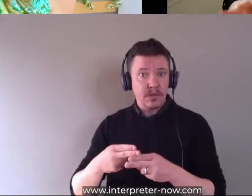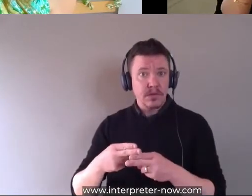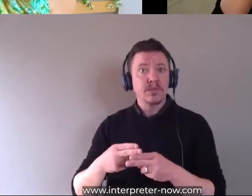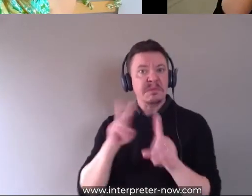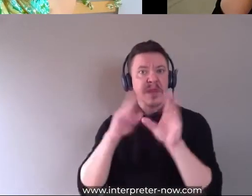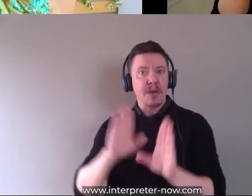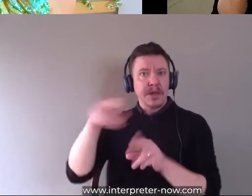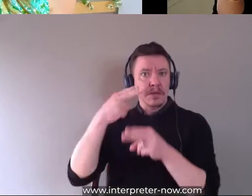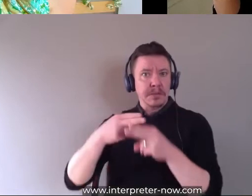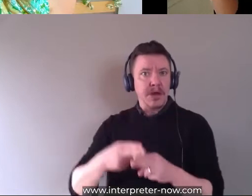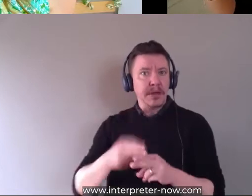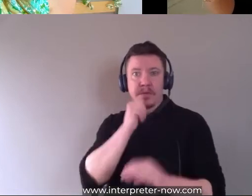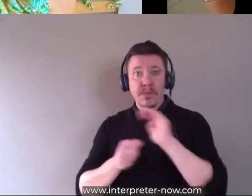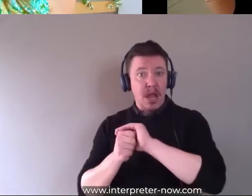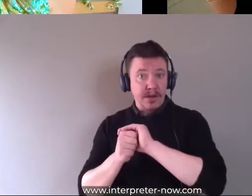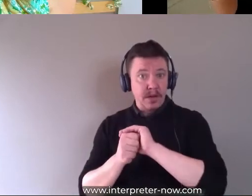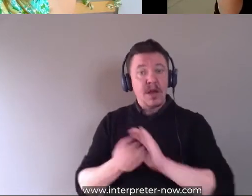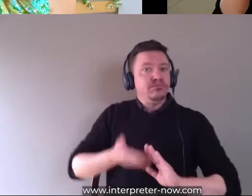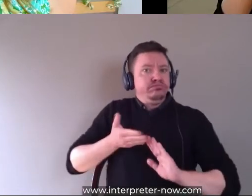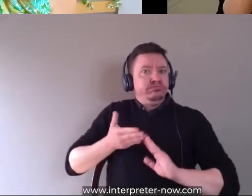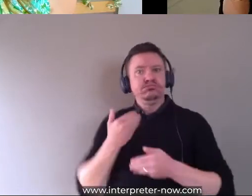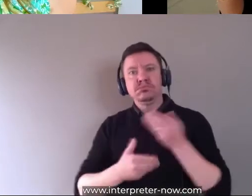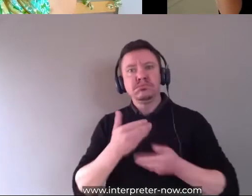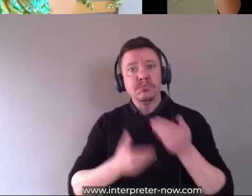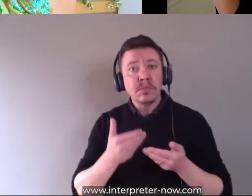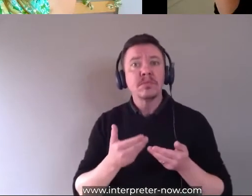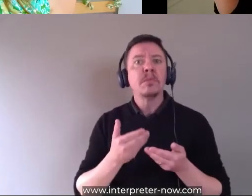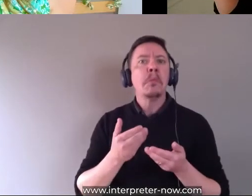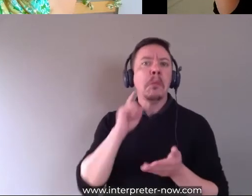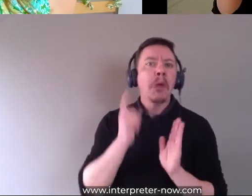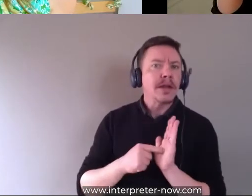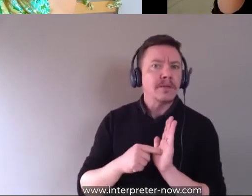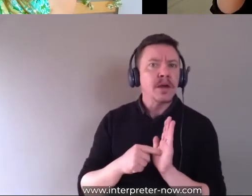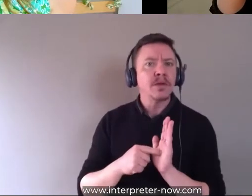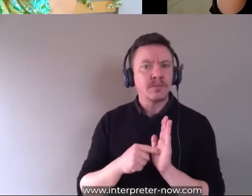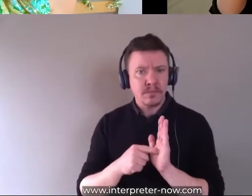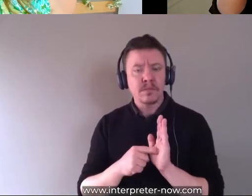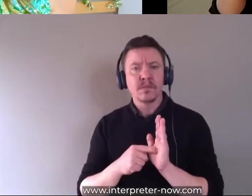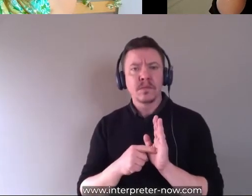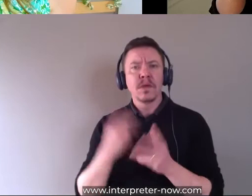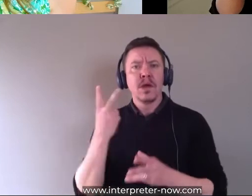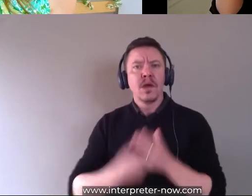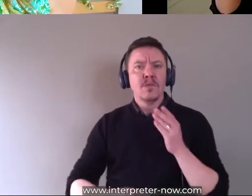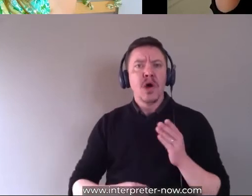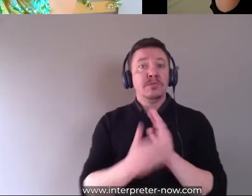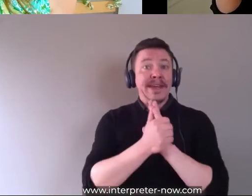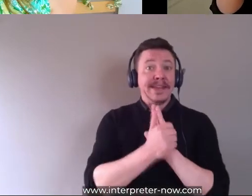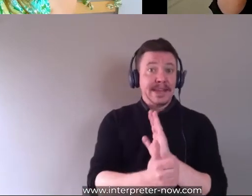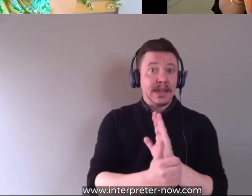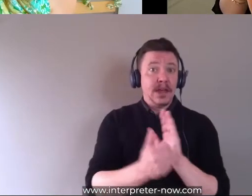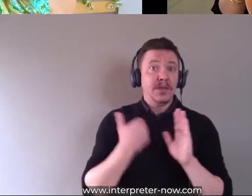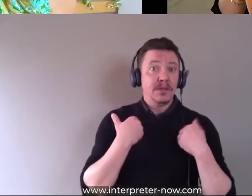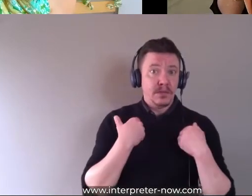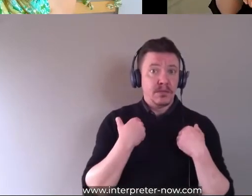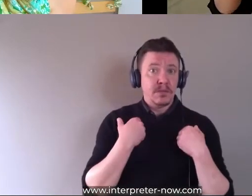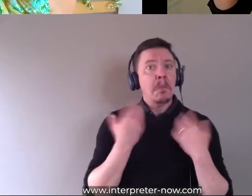applicants. And then we run through our process of identifying both the skill sets needed for